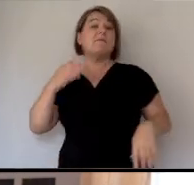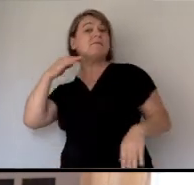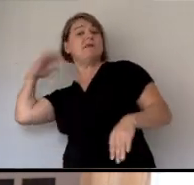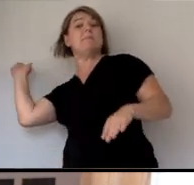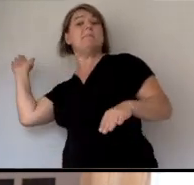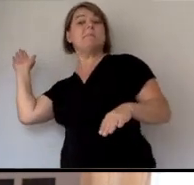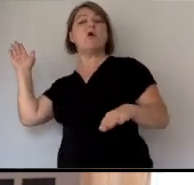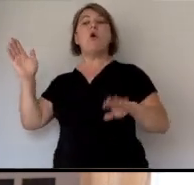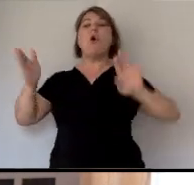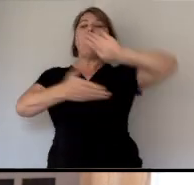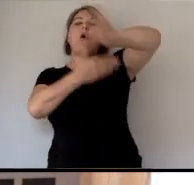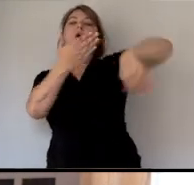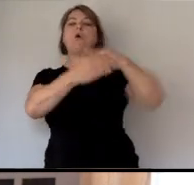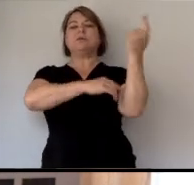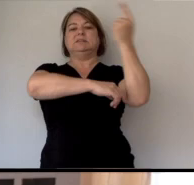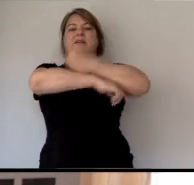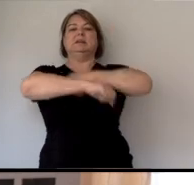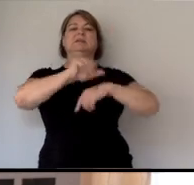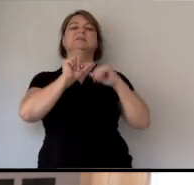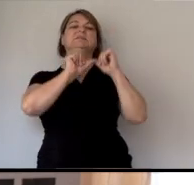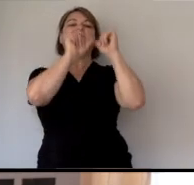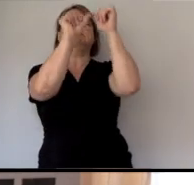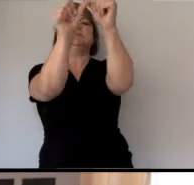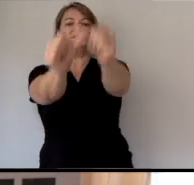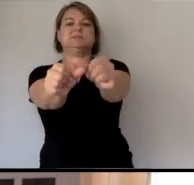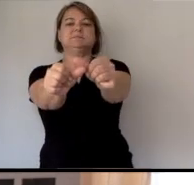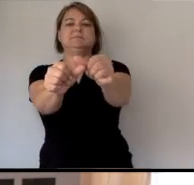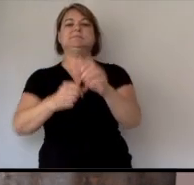flip. All through the town.